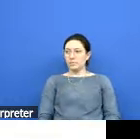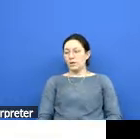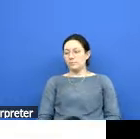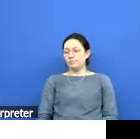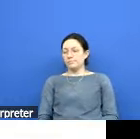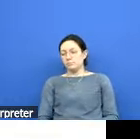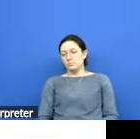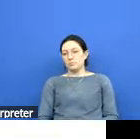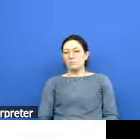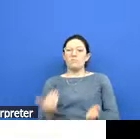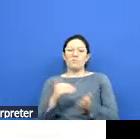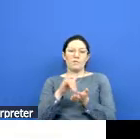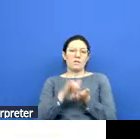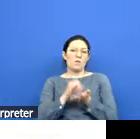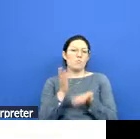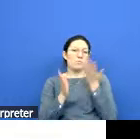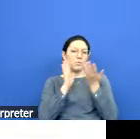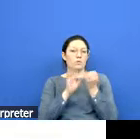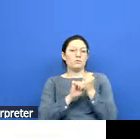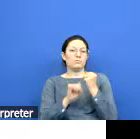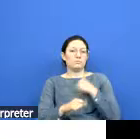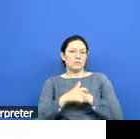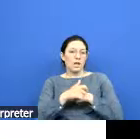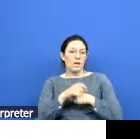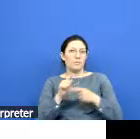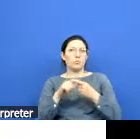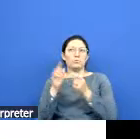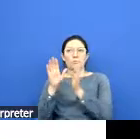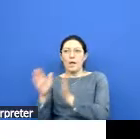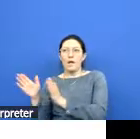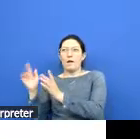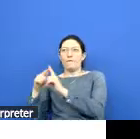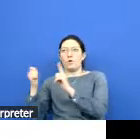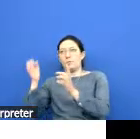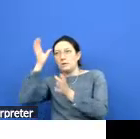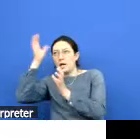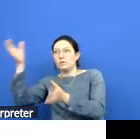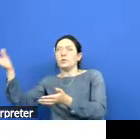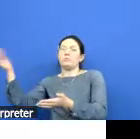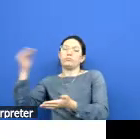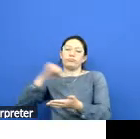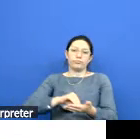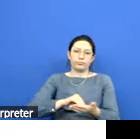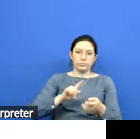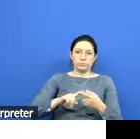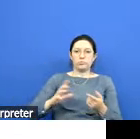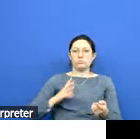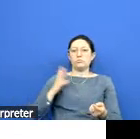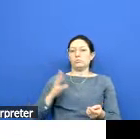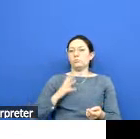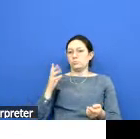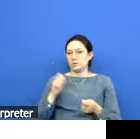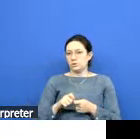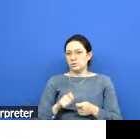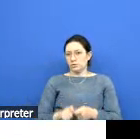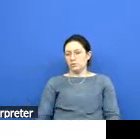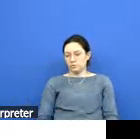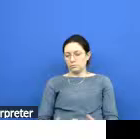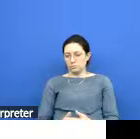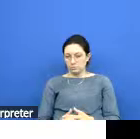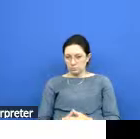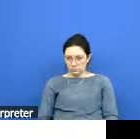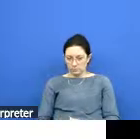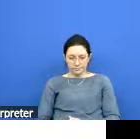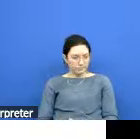But again, that'll probably be some time to take those plans from the conceptual stage up to the, the detail that we require for